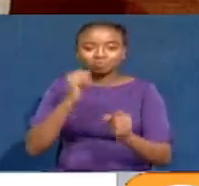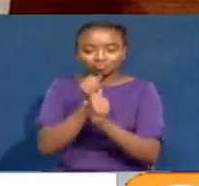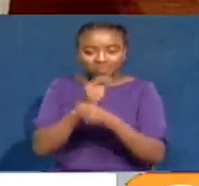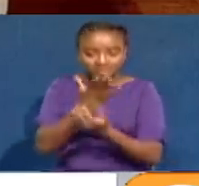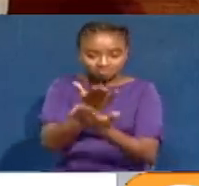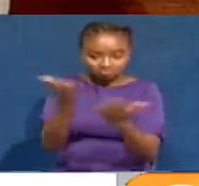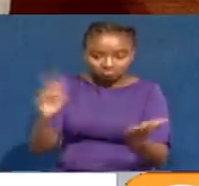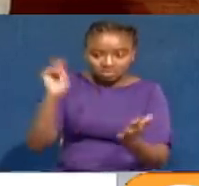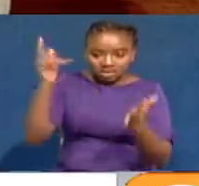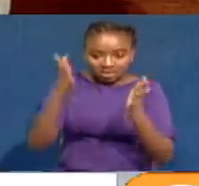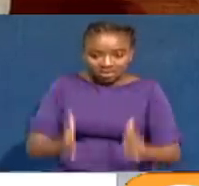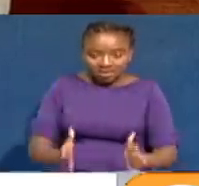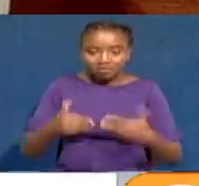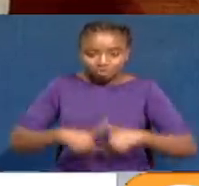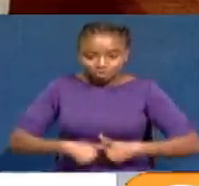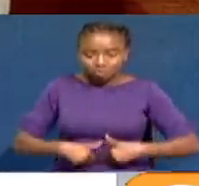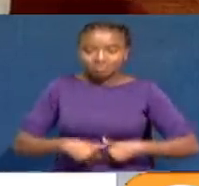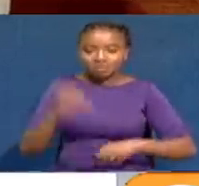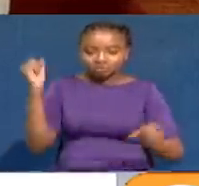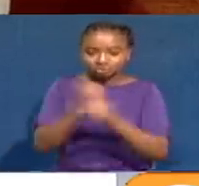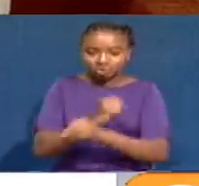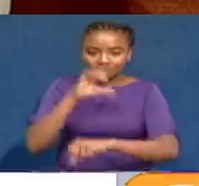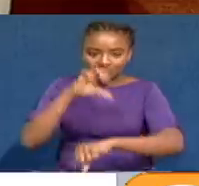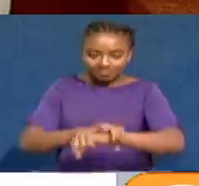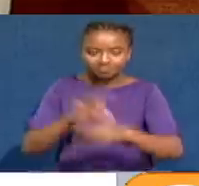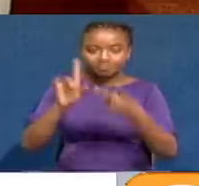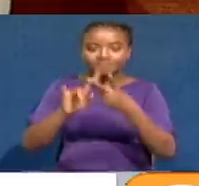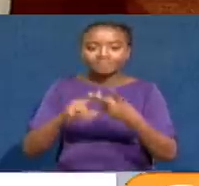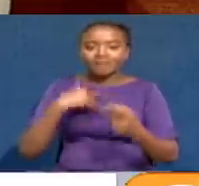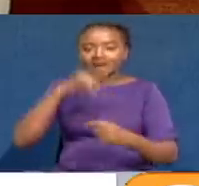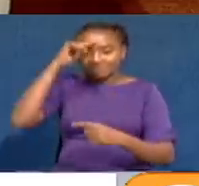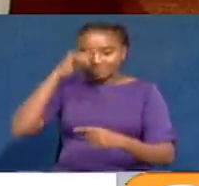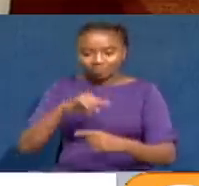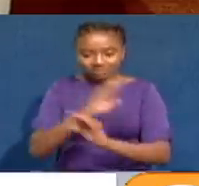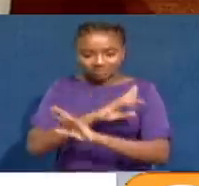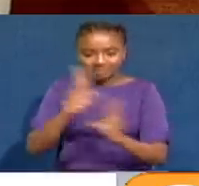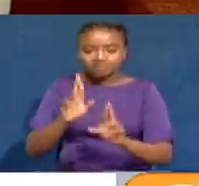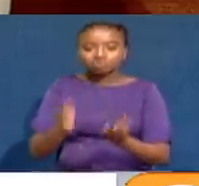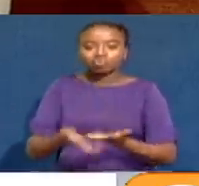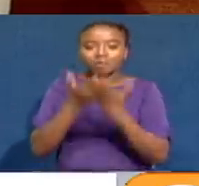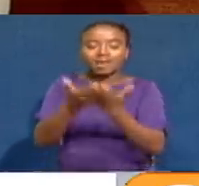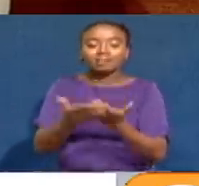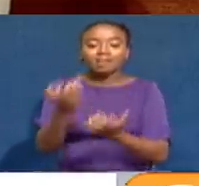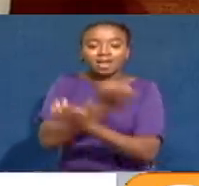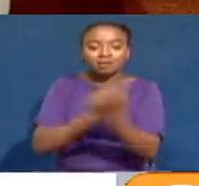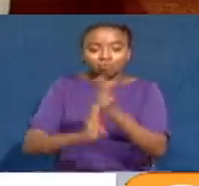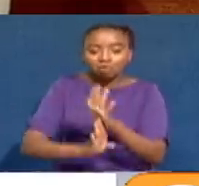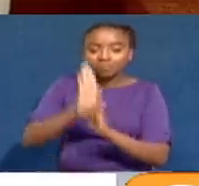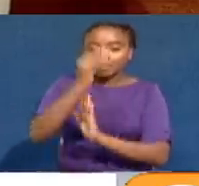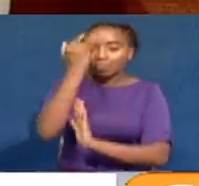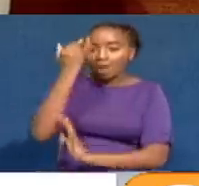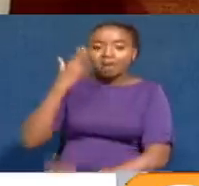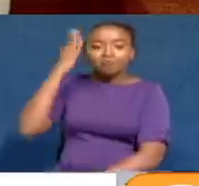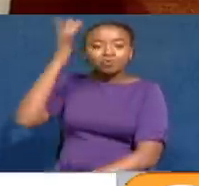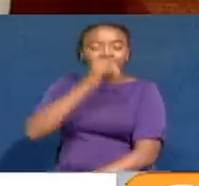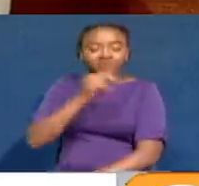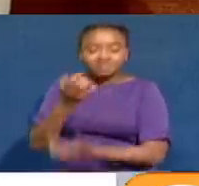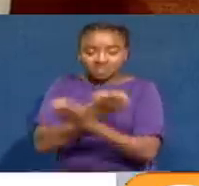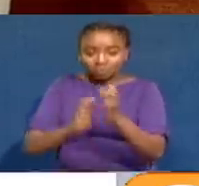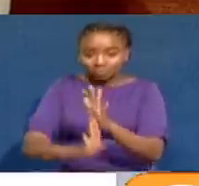jobs. We have a deliberate policy of spurring our manufacturing sector, because we know economies grow on something